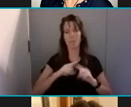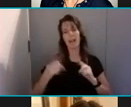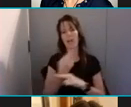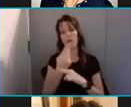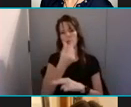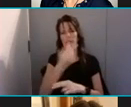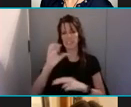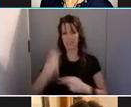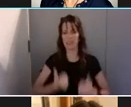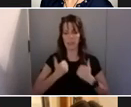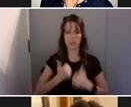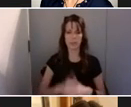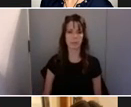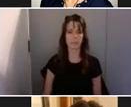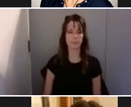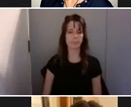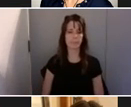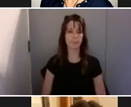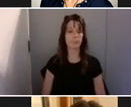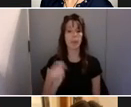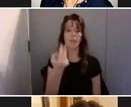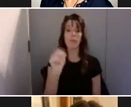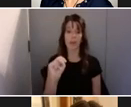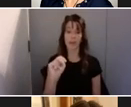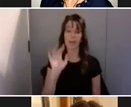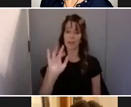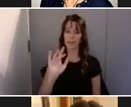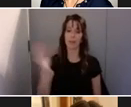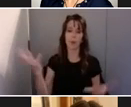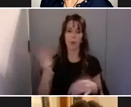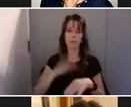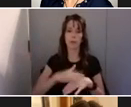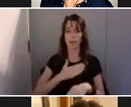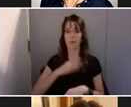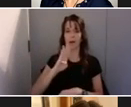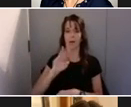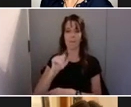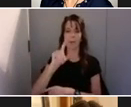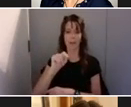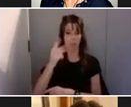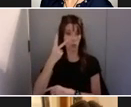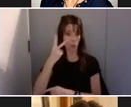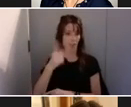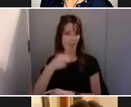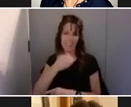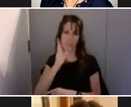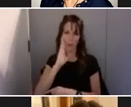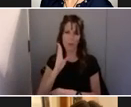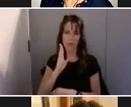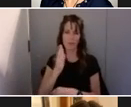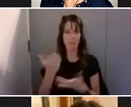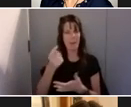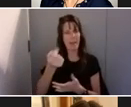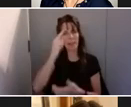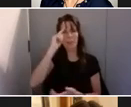Community College address. And then I can click on what's my ballot, and you will see this might get a little confusing. And I'm going to